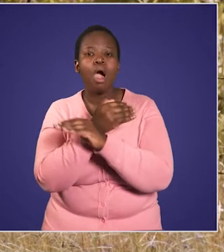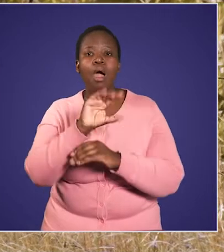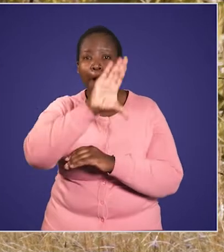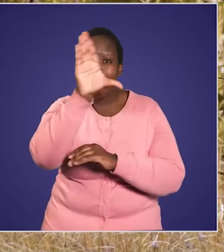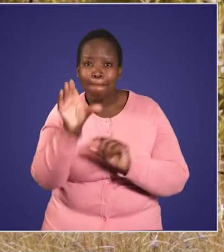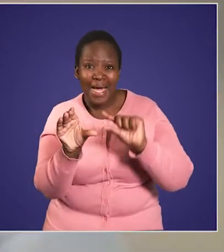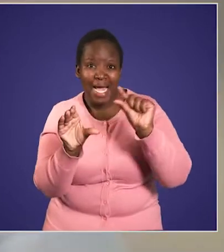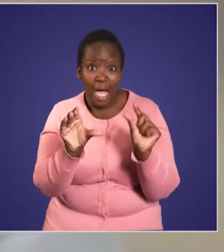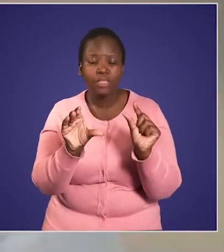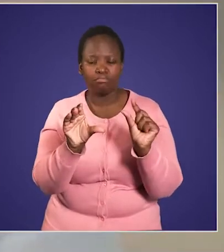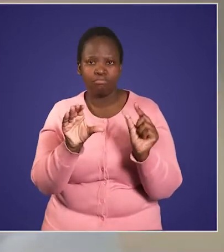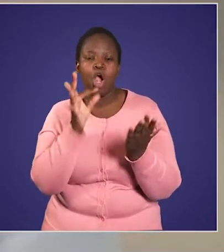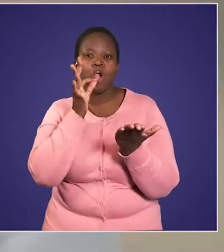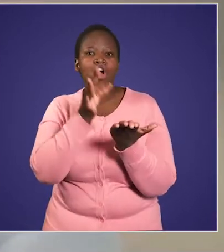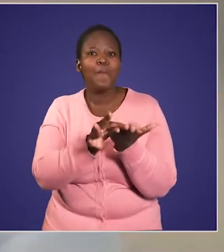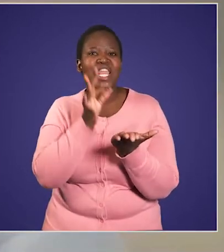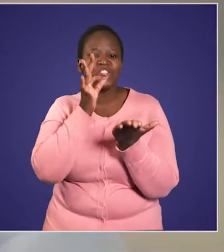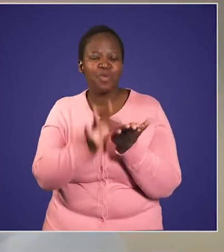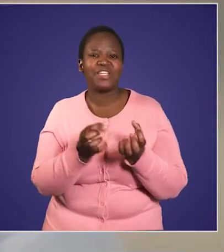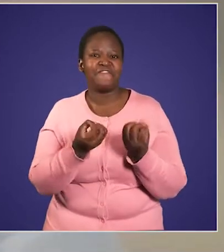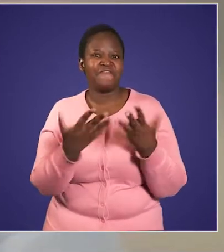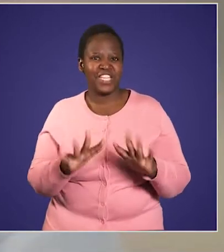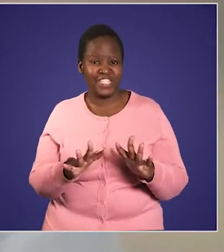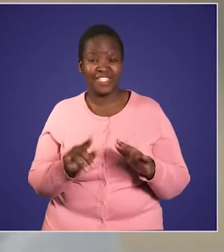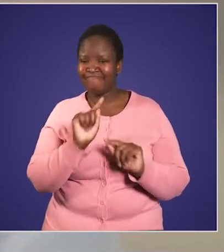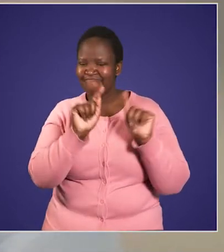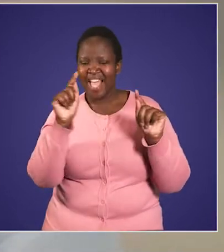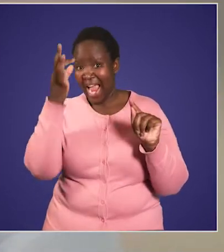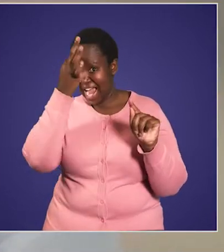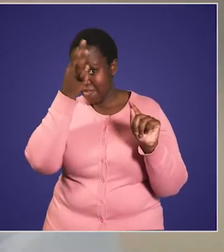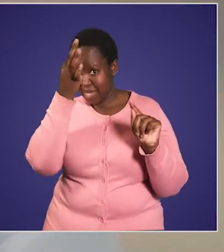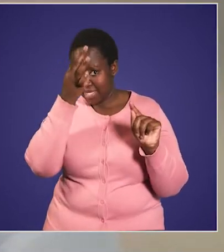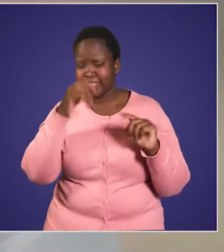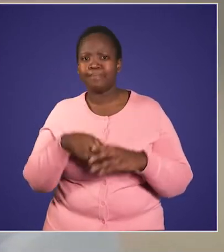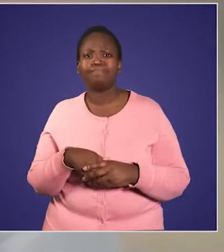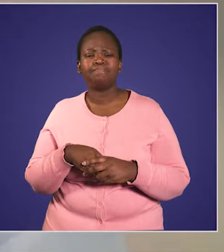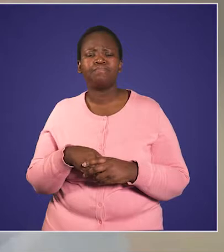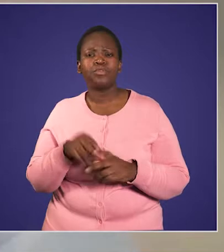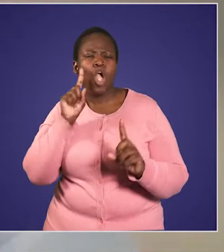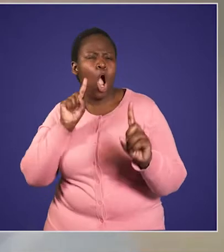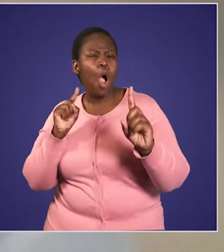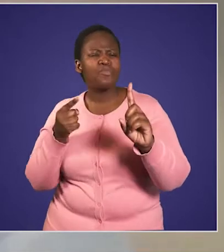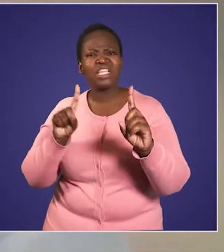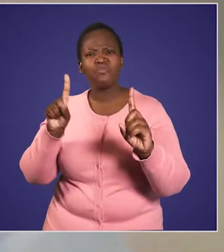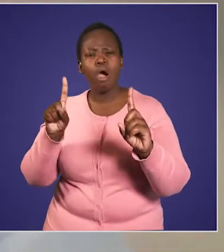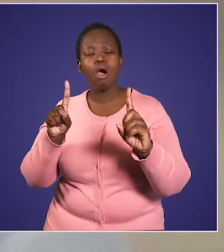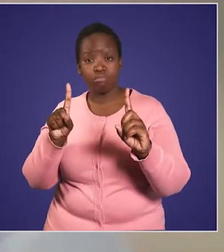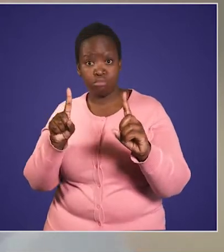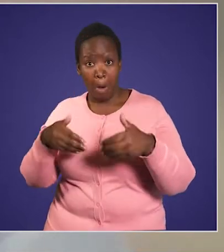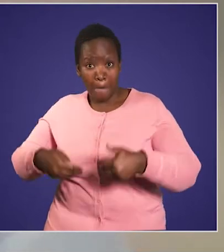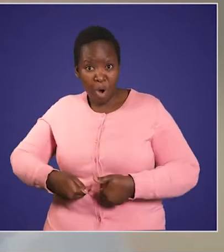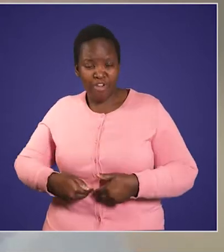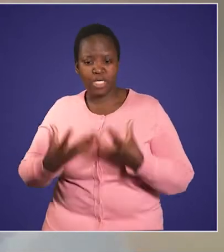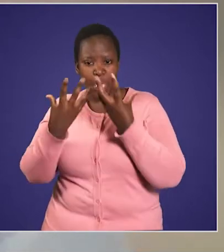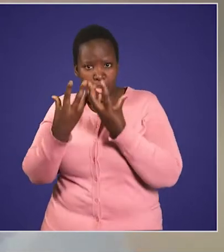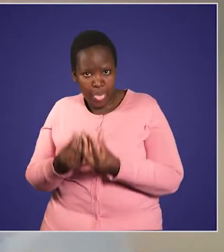governments involved. The SADC Secretariat has got among its objective to alleviate poverty and also